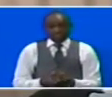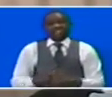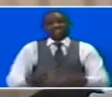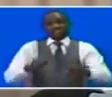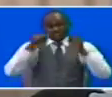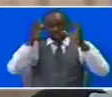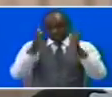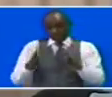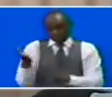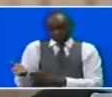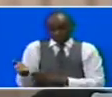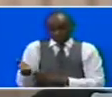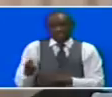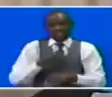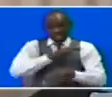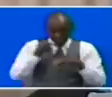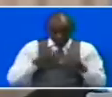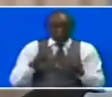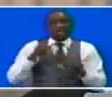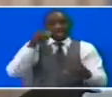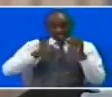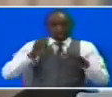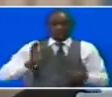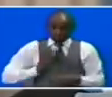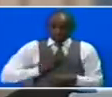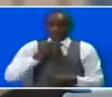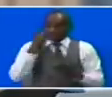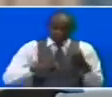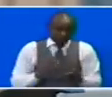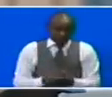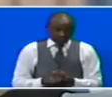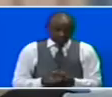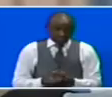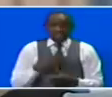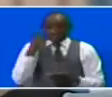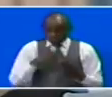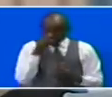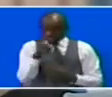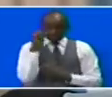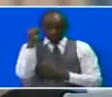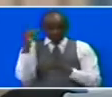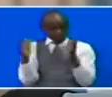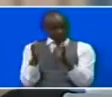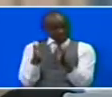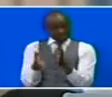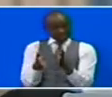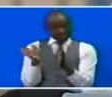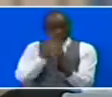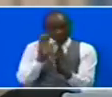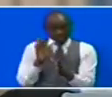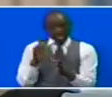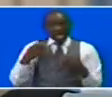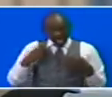chairperson wa National Elections Board aliposema kwamba hii chama has